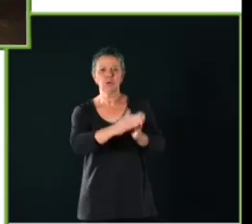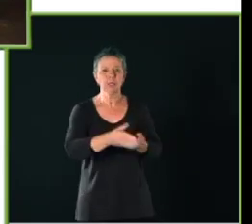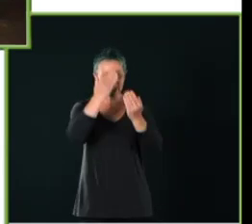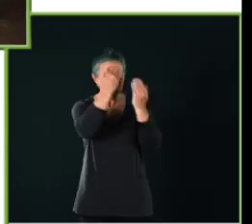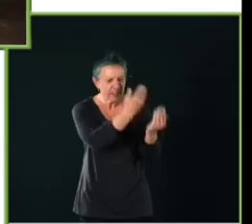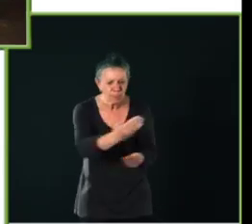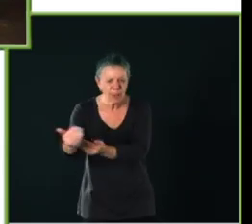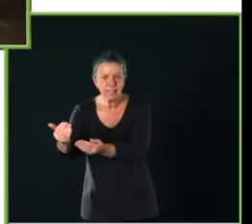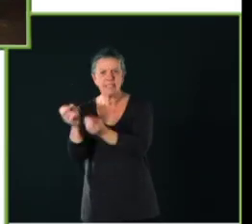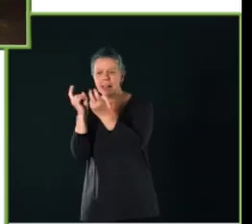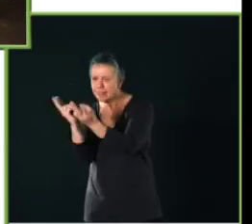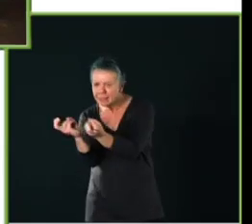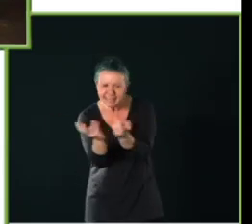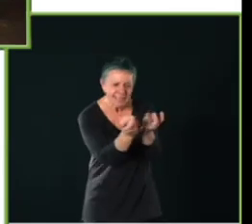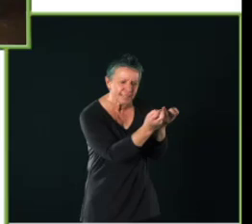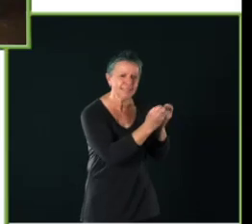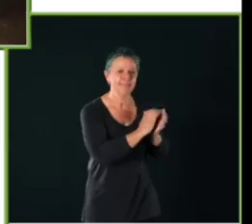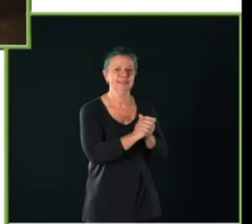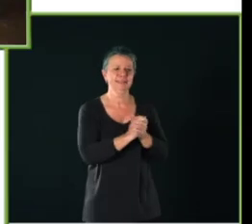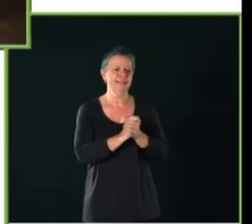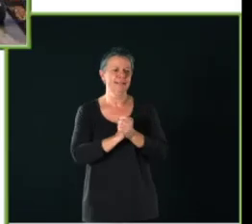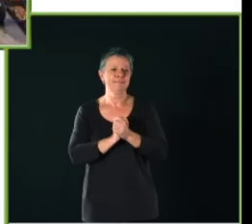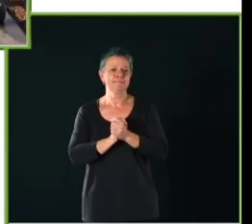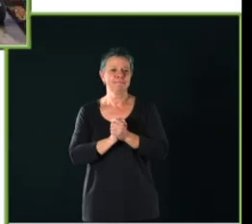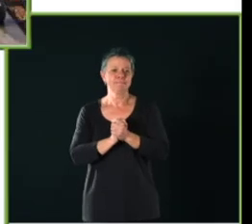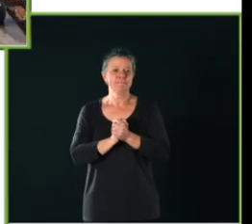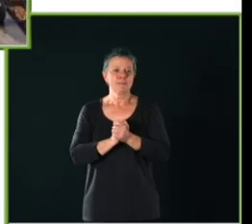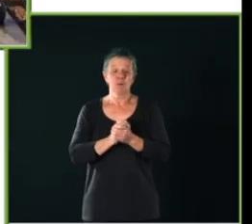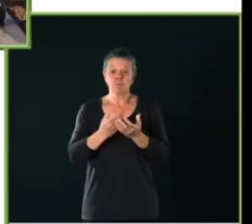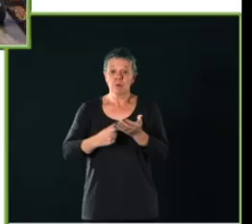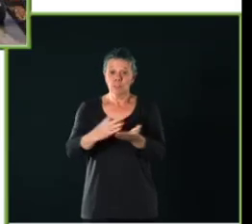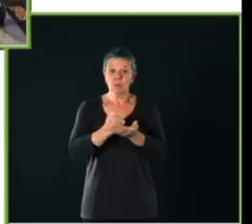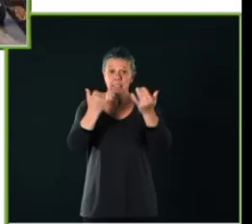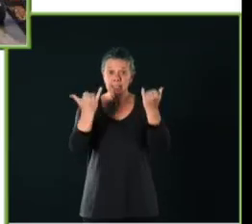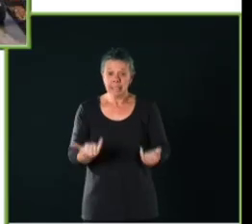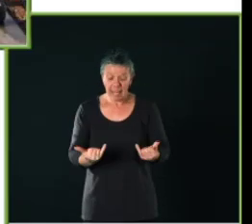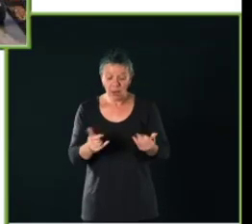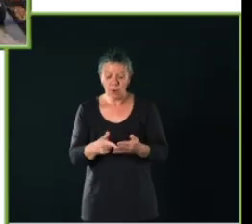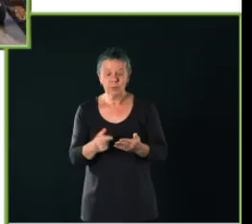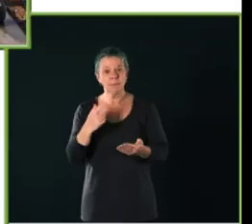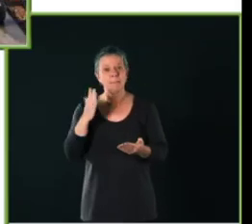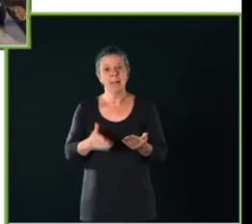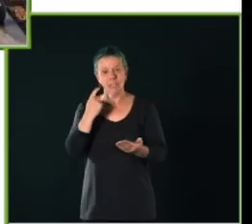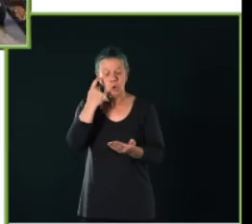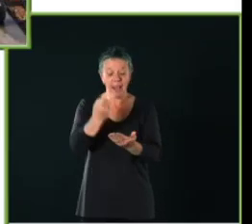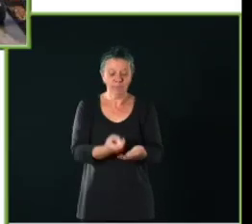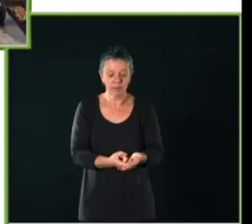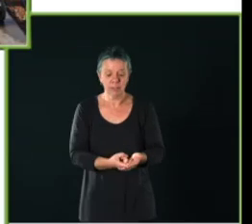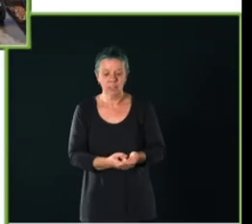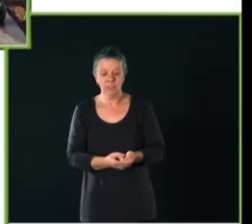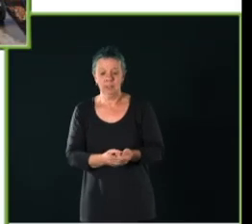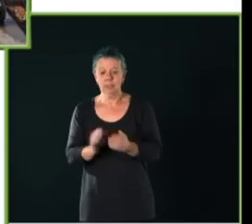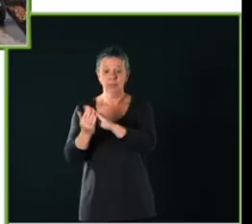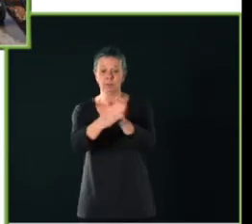heard. We need to be looking after what we already have. Our community has shown that it's prepared to muck